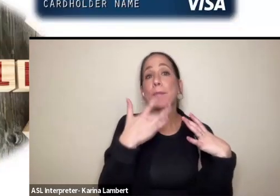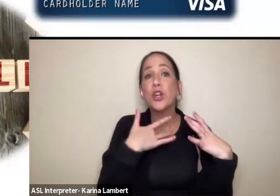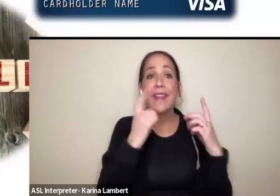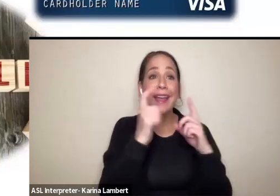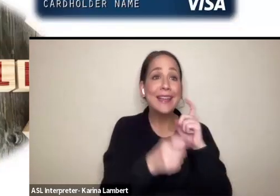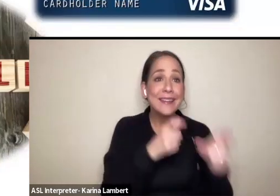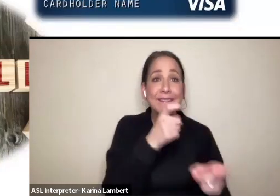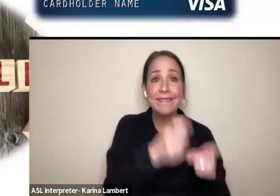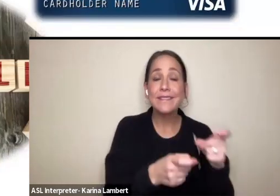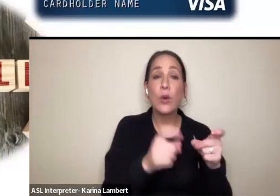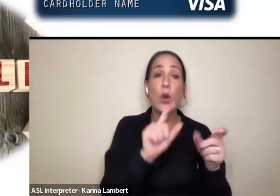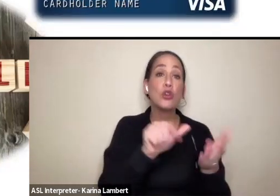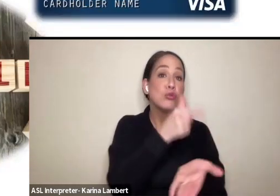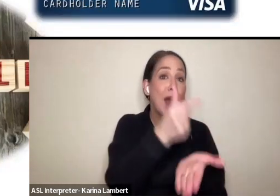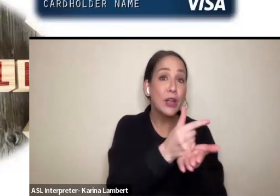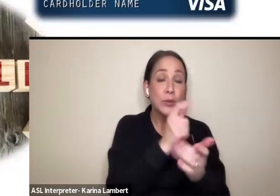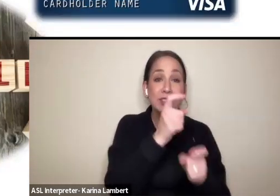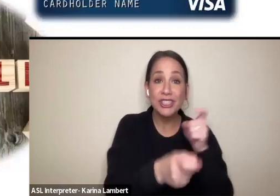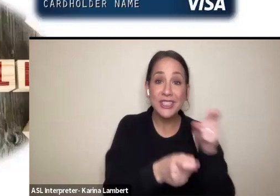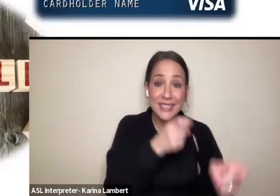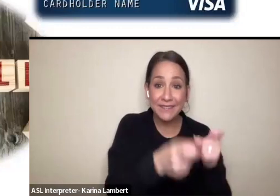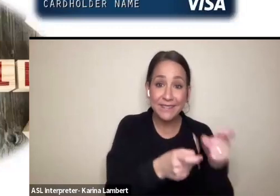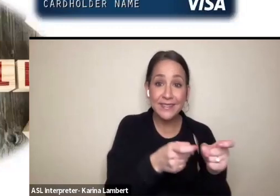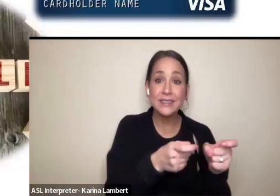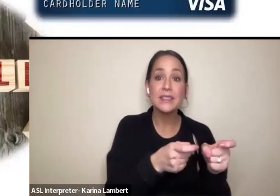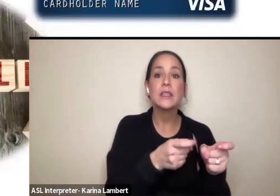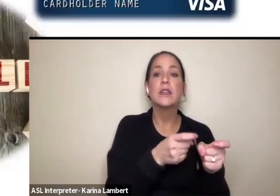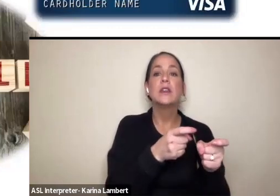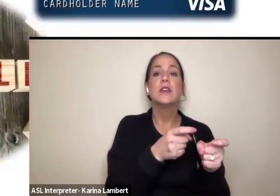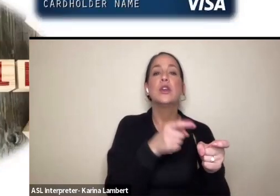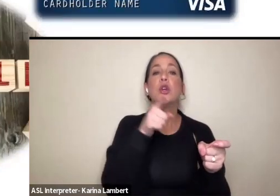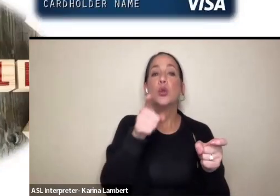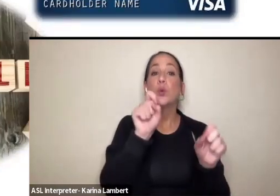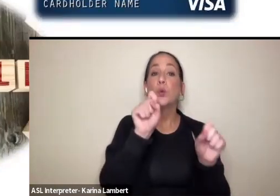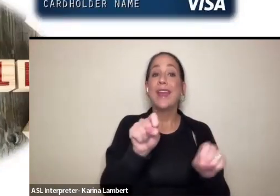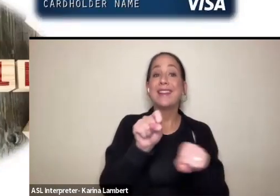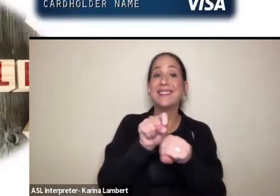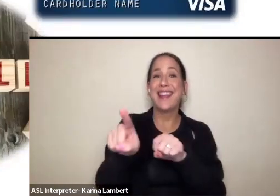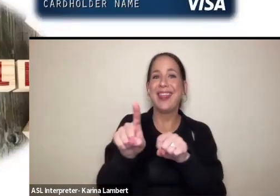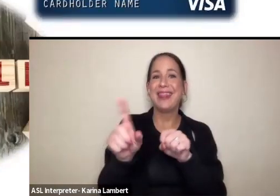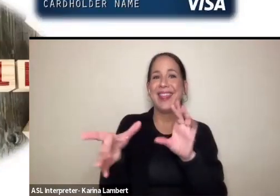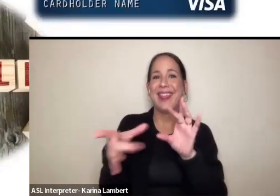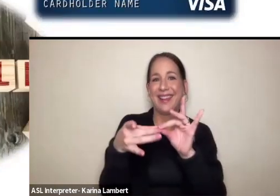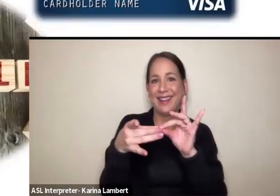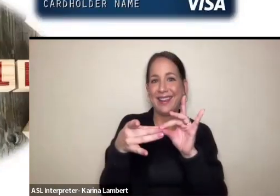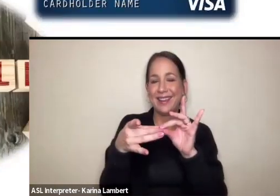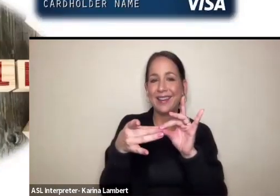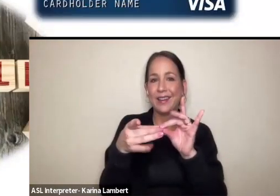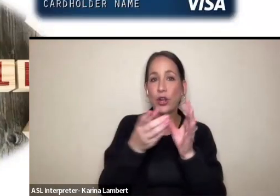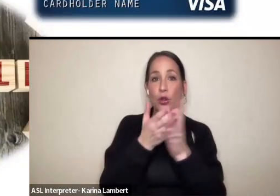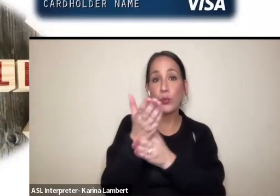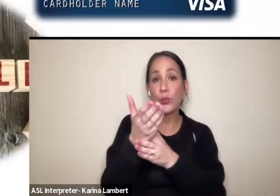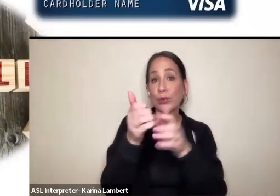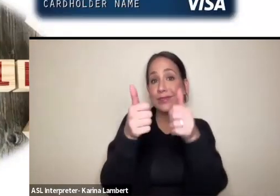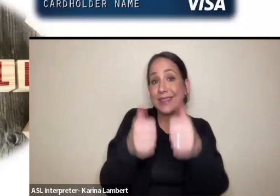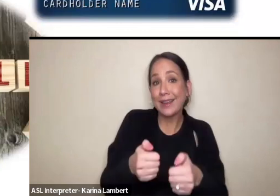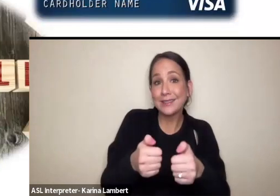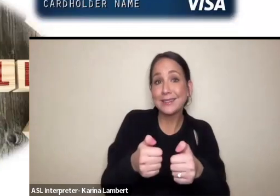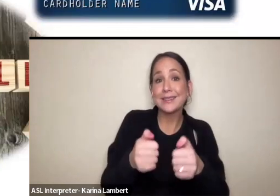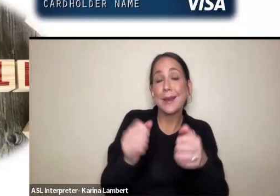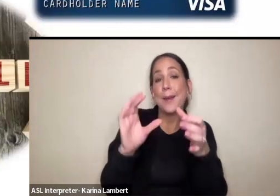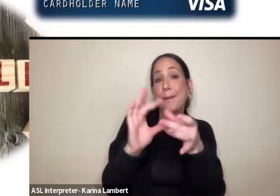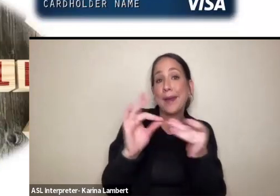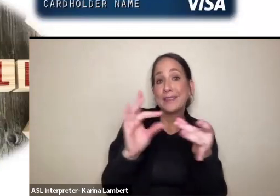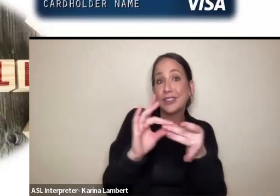on graduation. And you can send the link by text, messenger, or